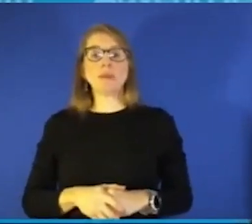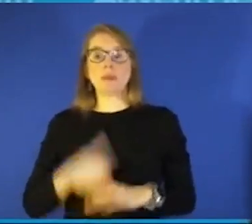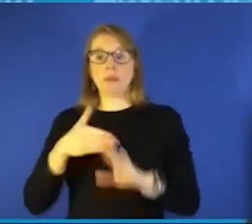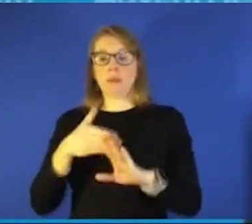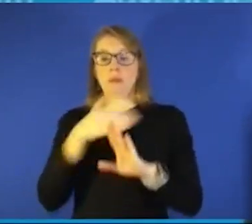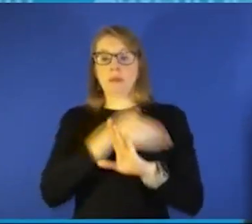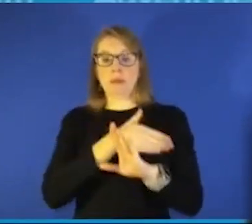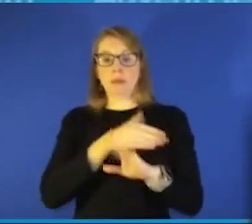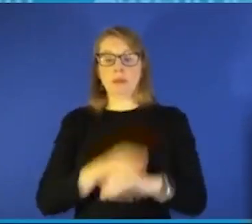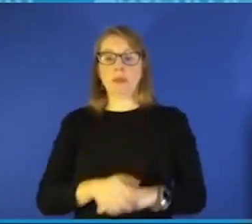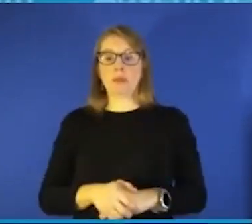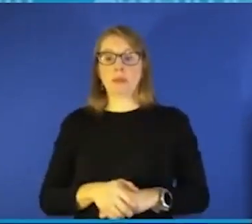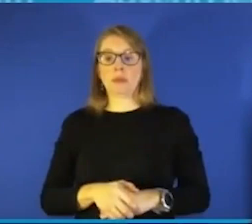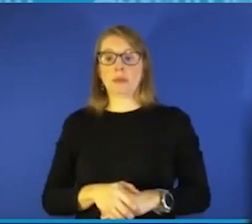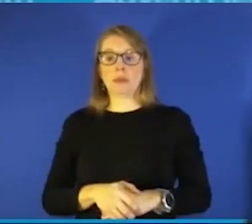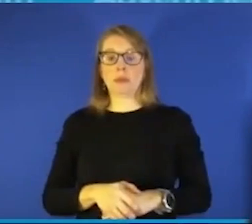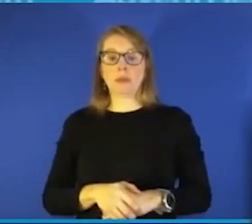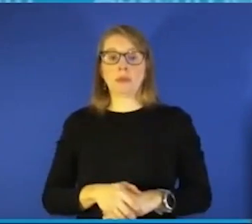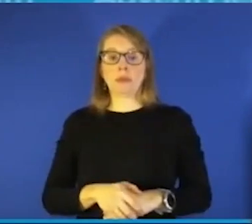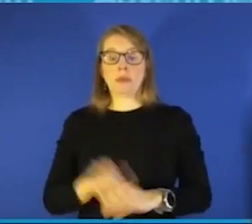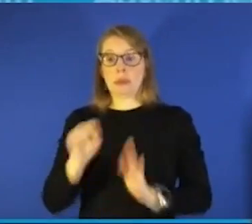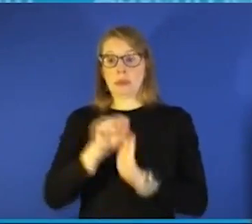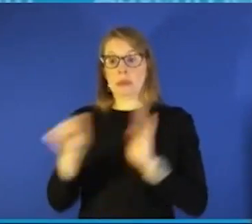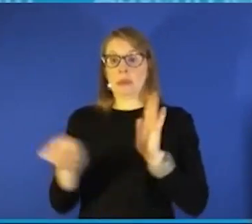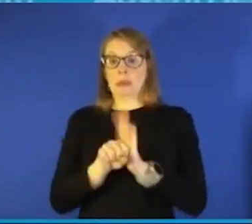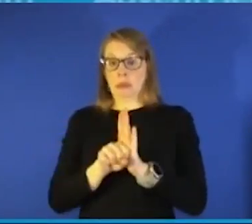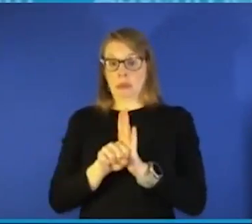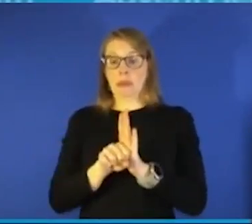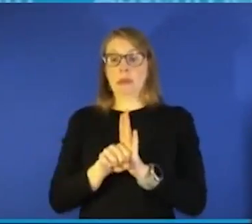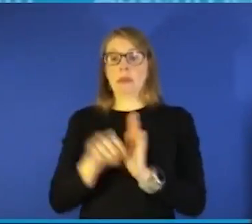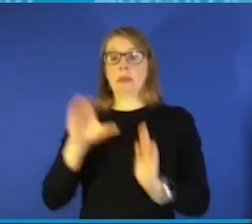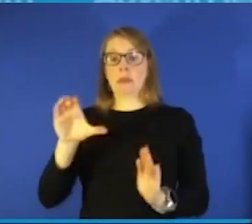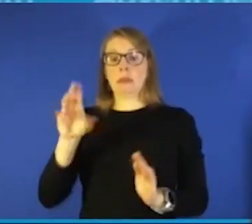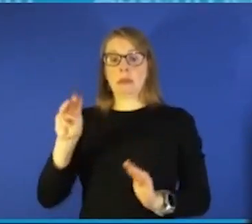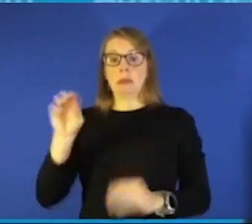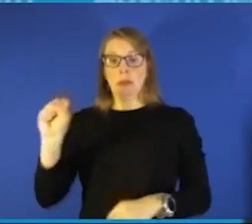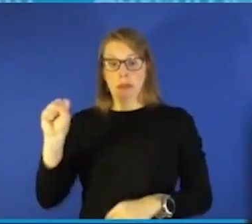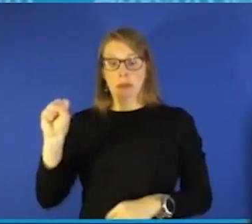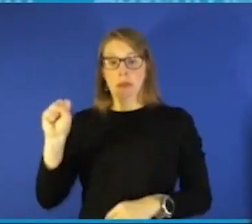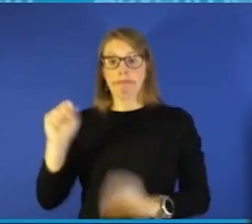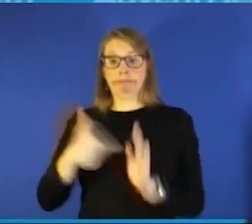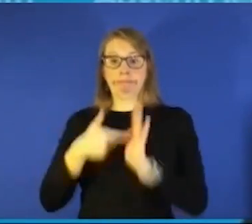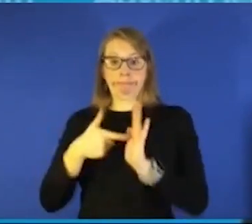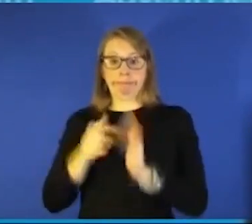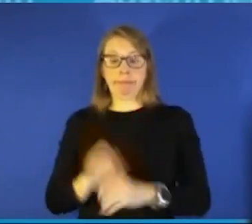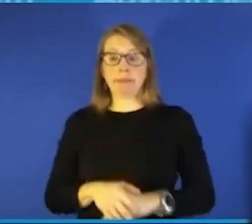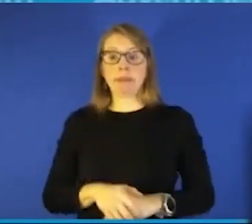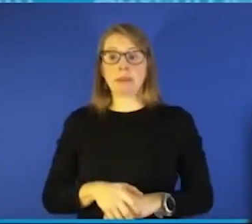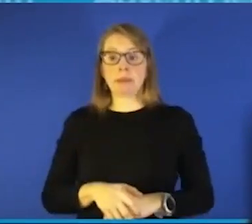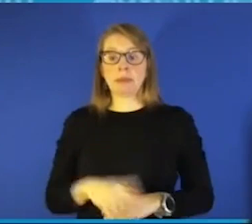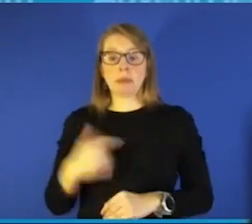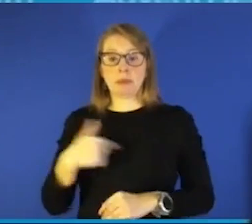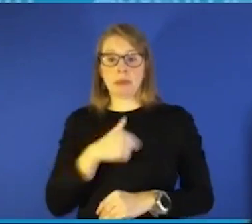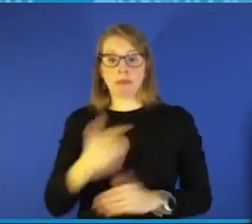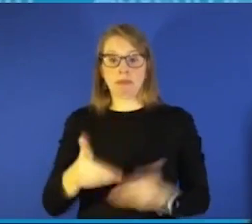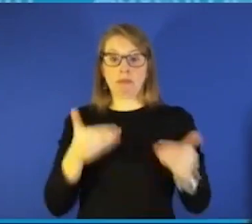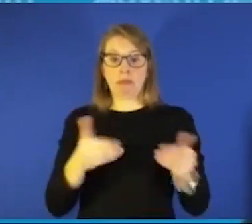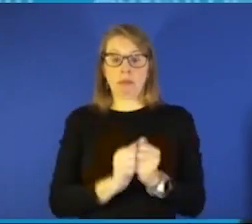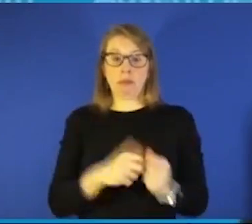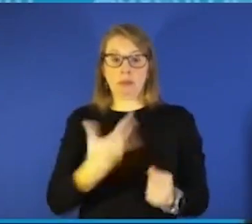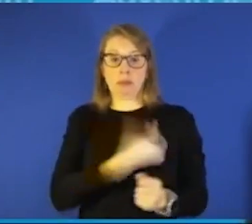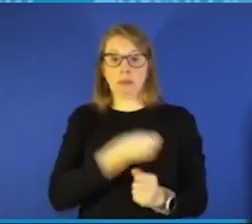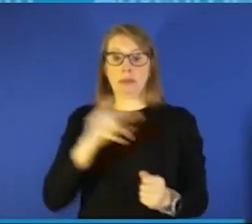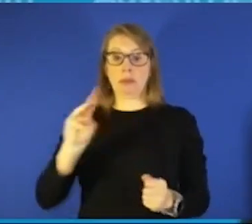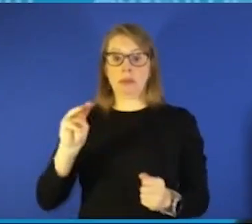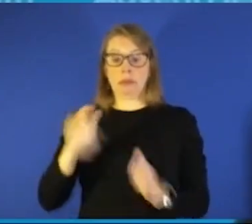the stay was enacted on the CMS mandate, we were moving forward with a vaccine mandate. And